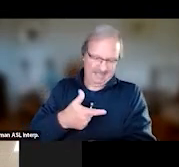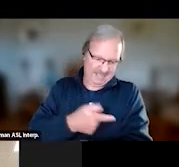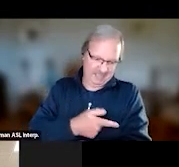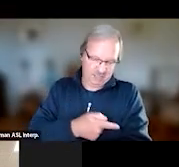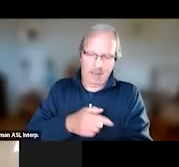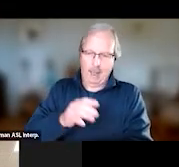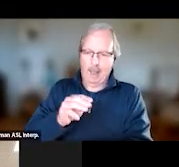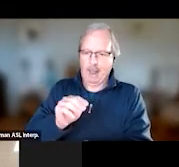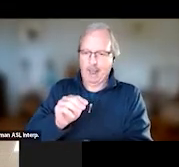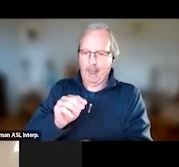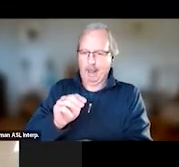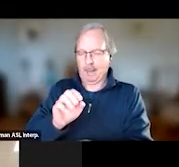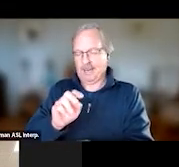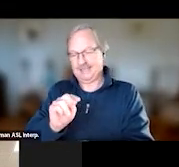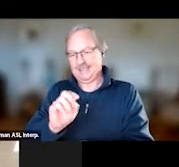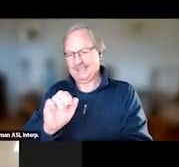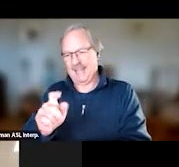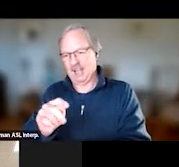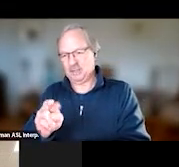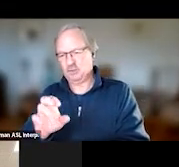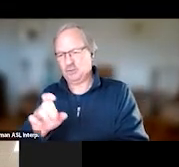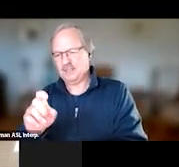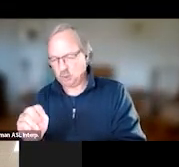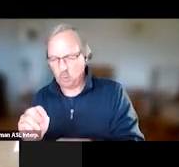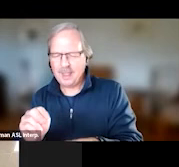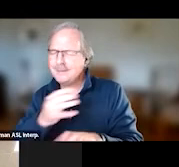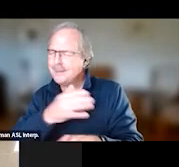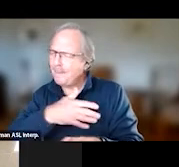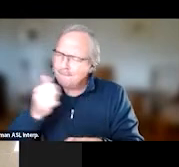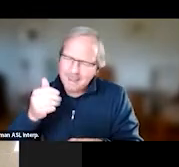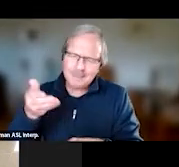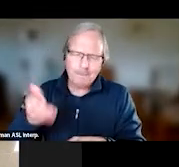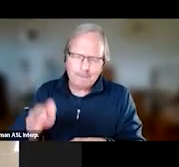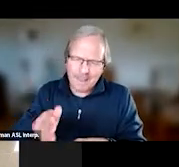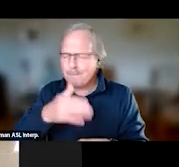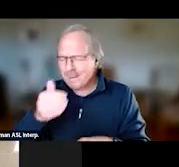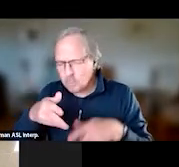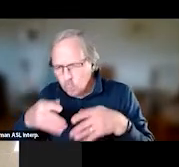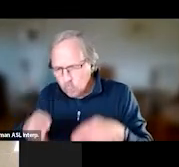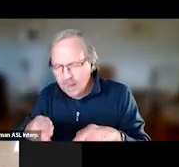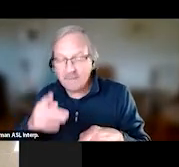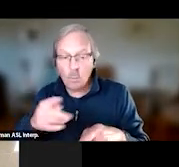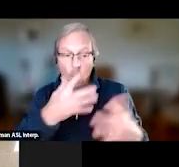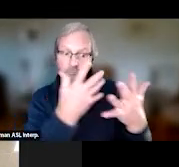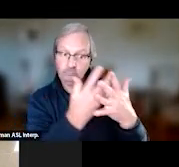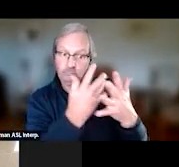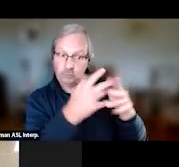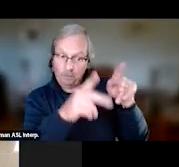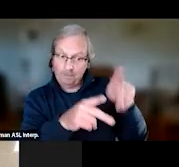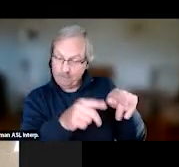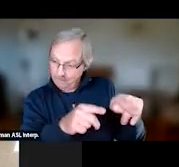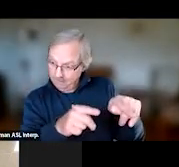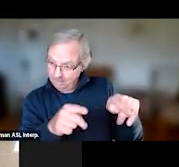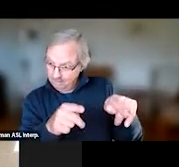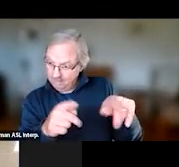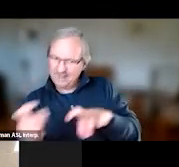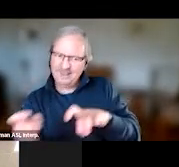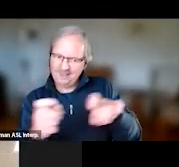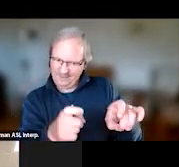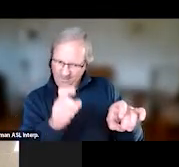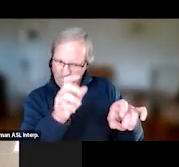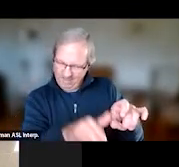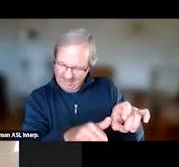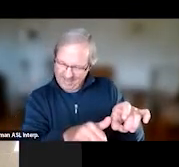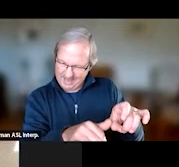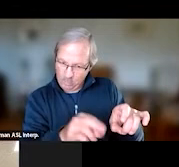has that is their best bet. That's the best thing to utilize in the incarcerated population if they were going to be treating, or even if